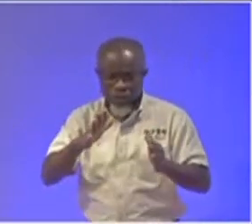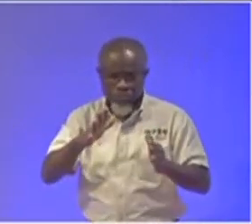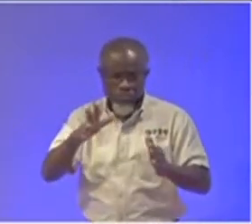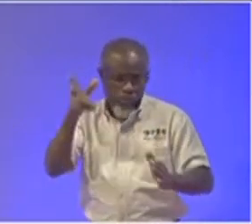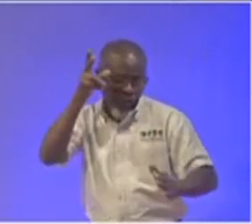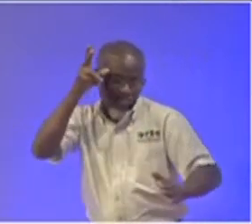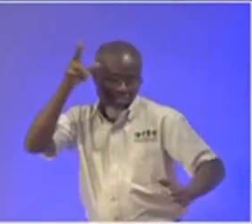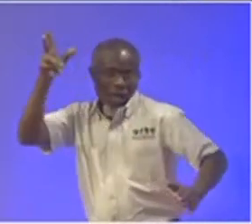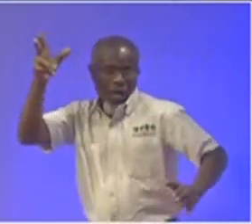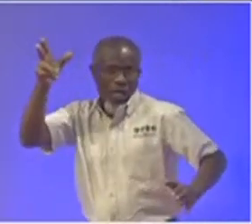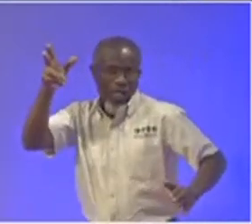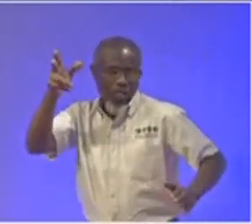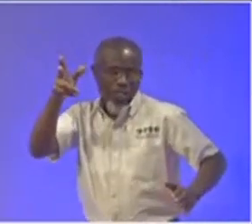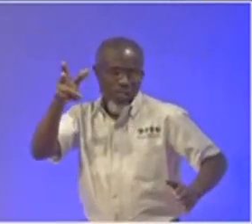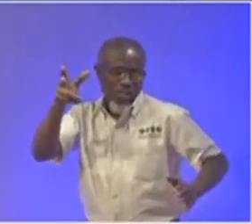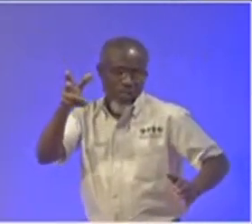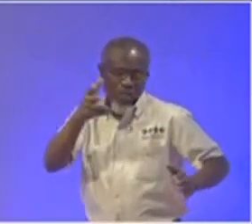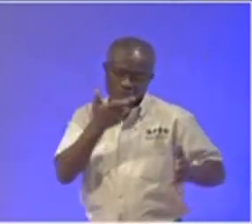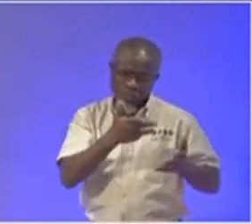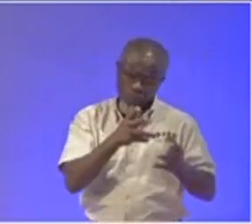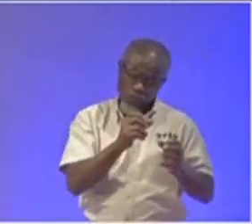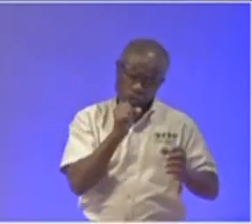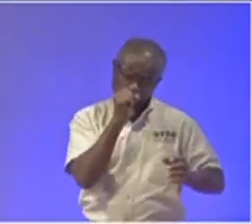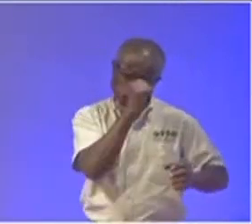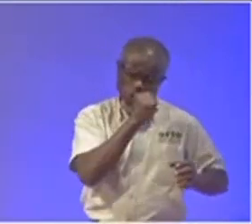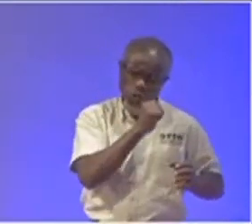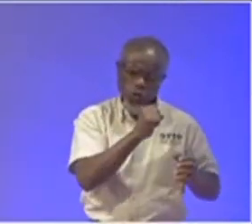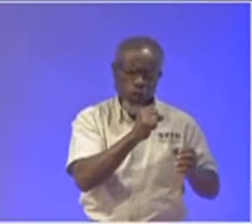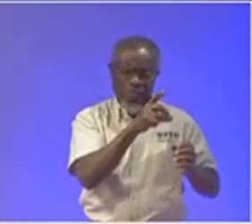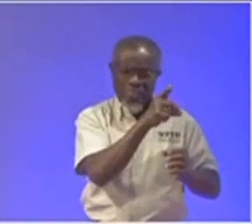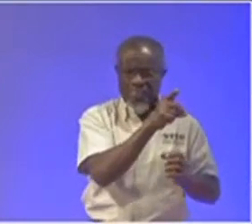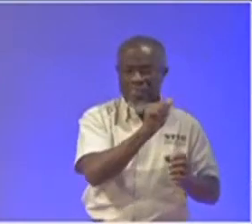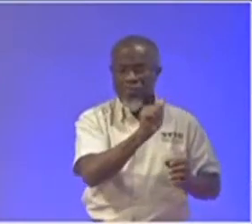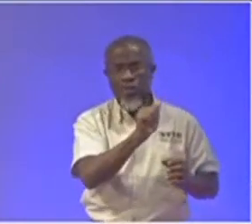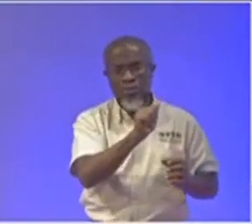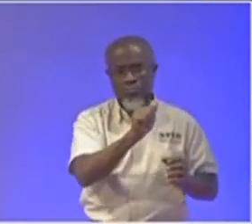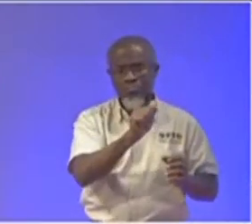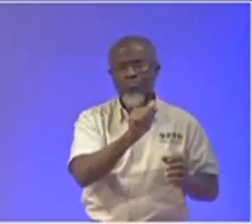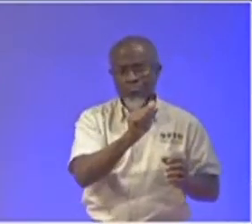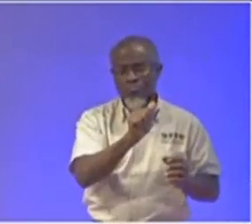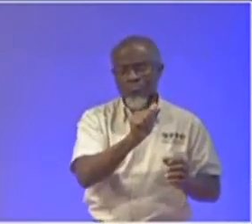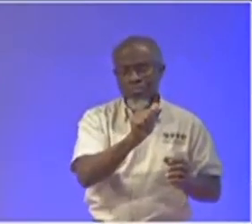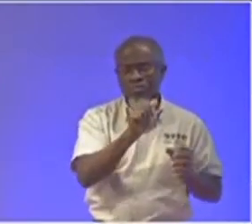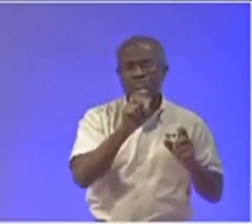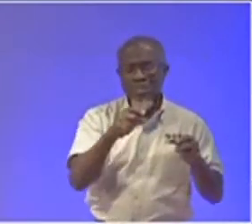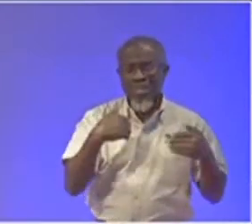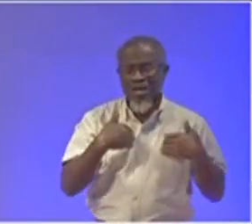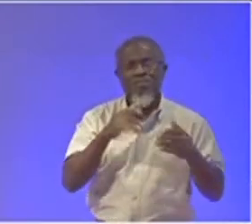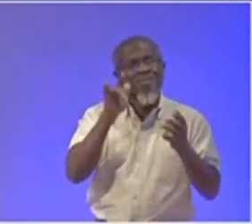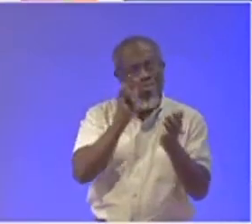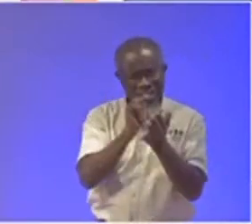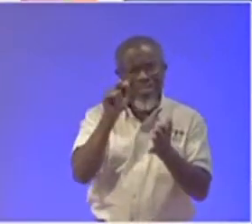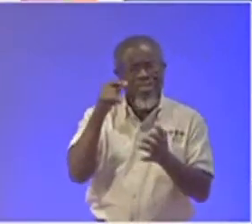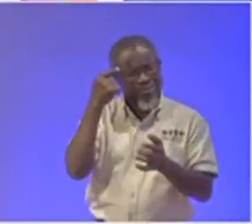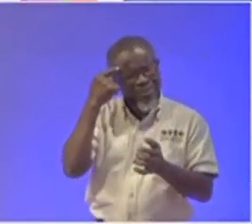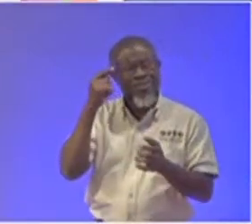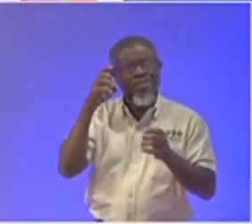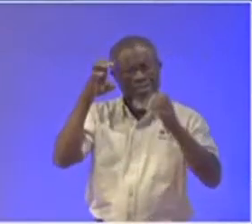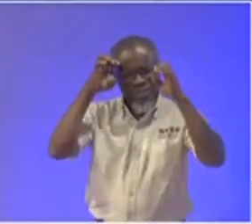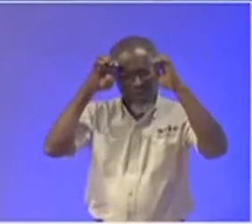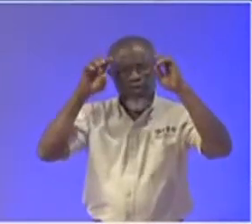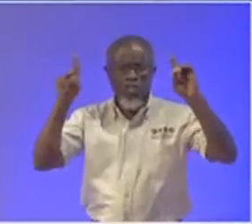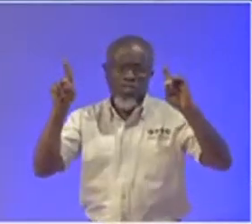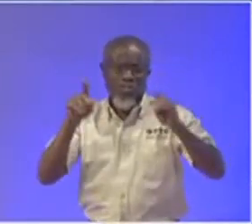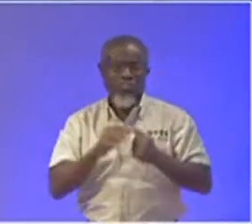to profoundly disabled, to access this human right that is education. Thank you so much, Dr. Scaron. And